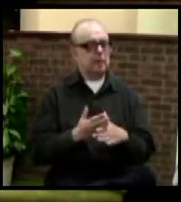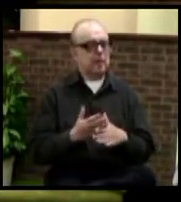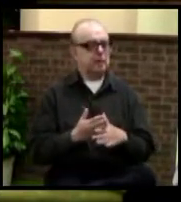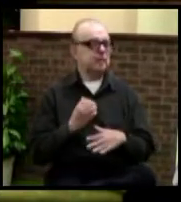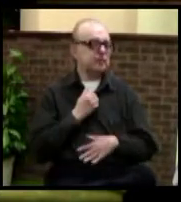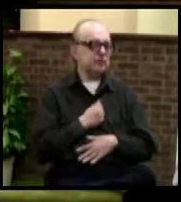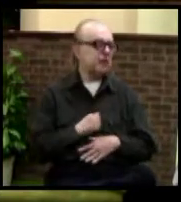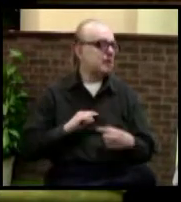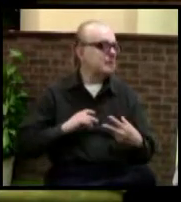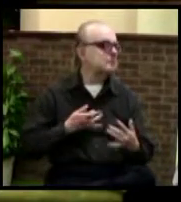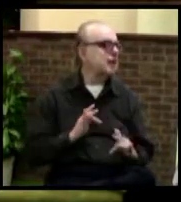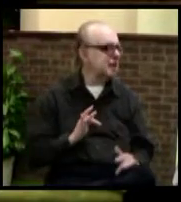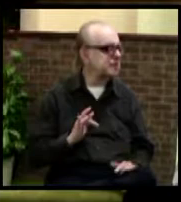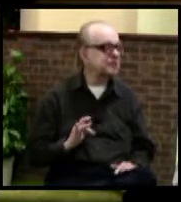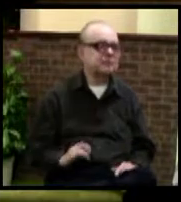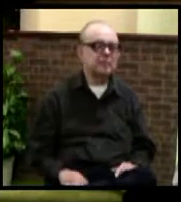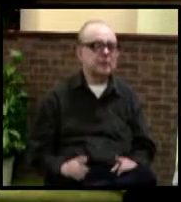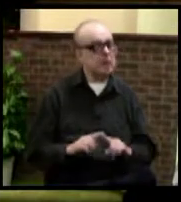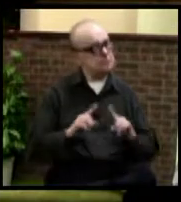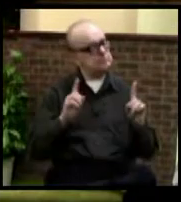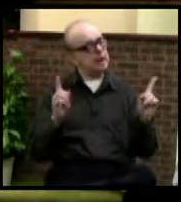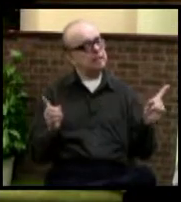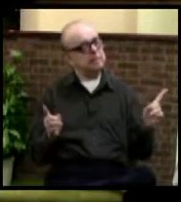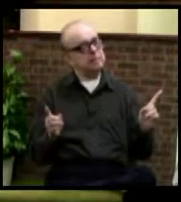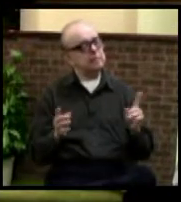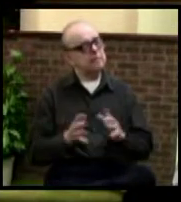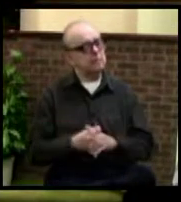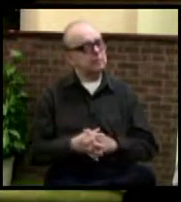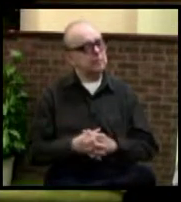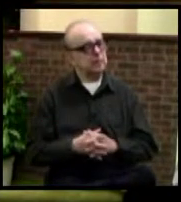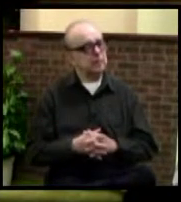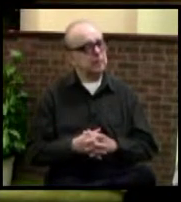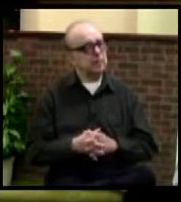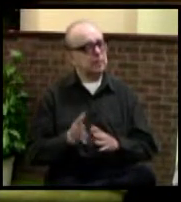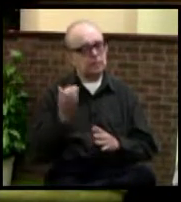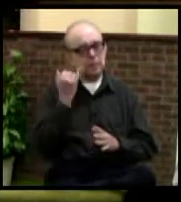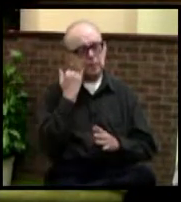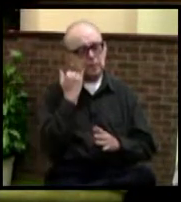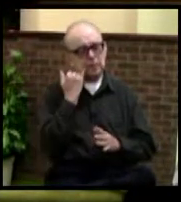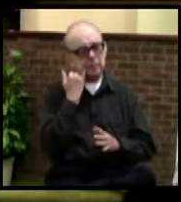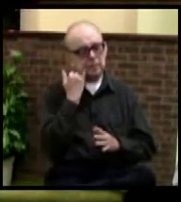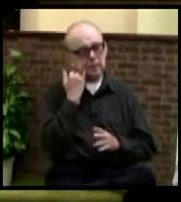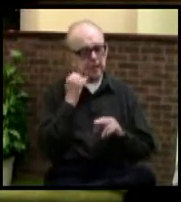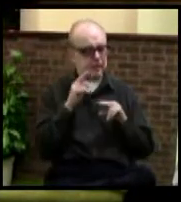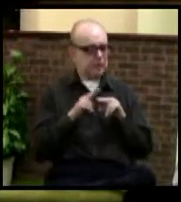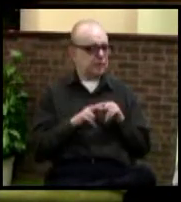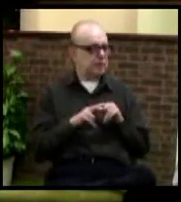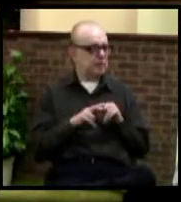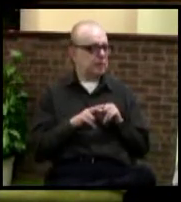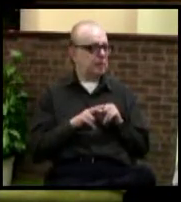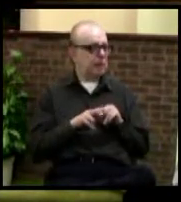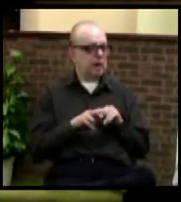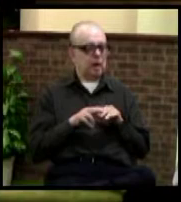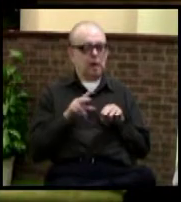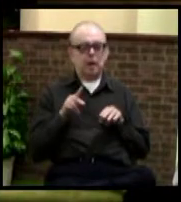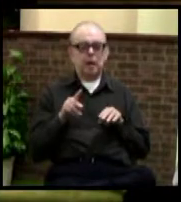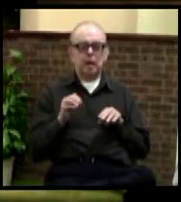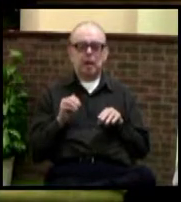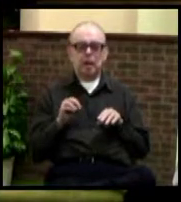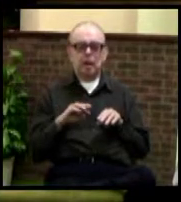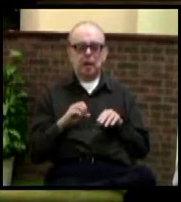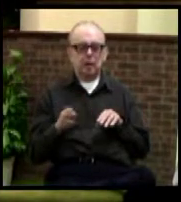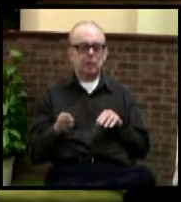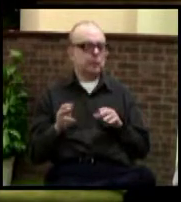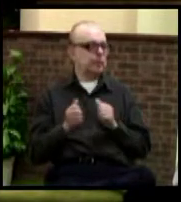of sorrows and pains. But if you would just sit a while on the porch with her, as she would